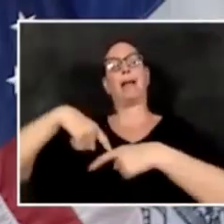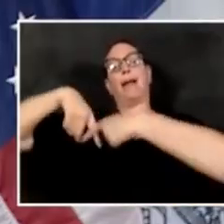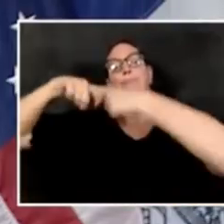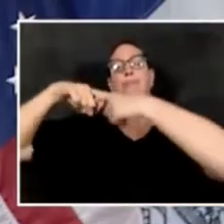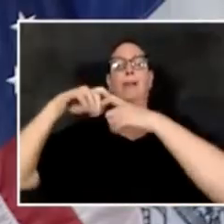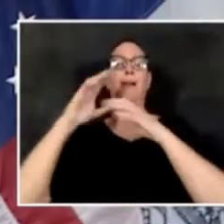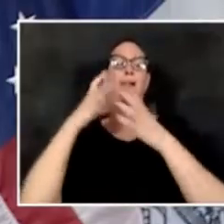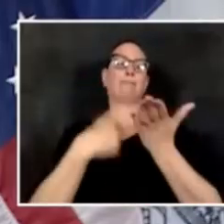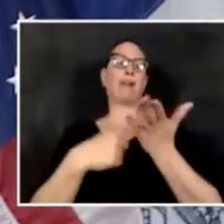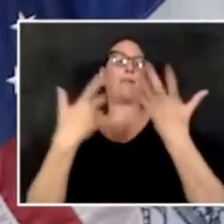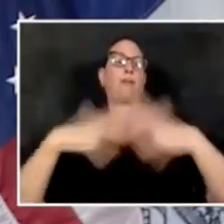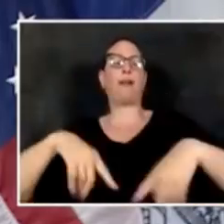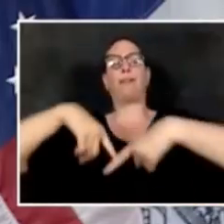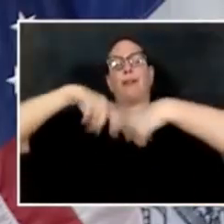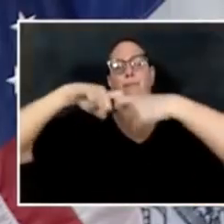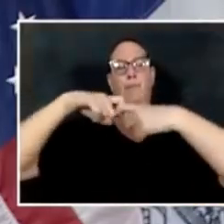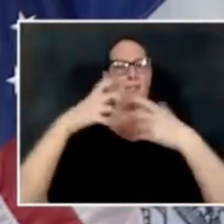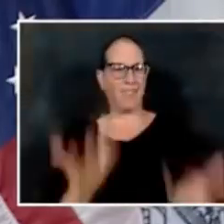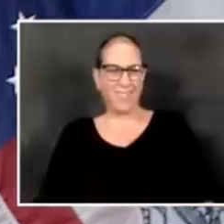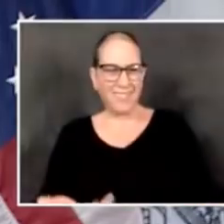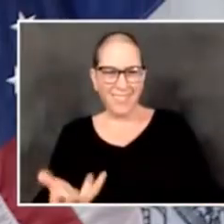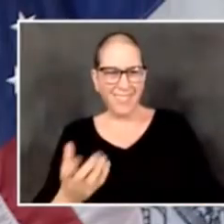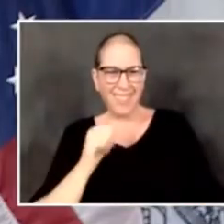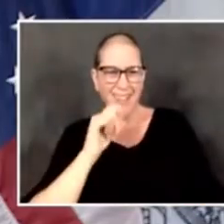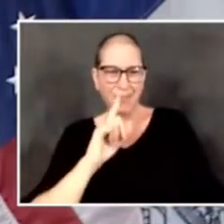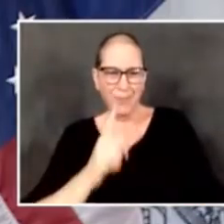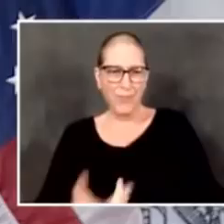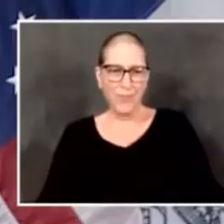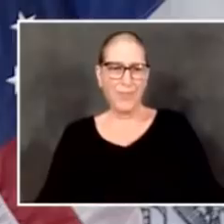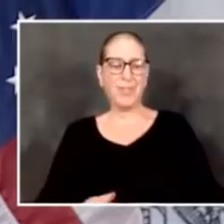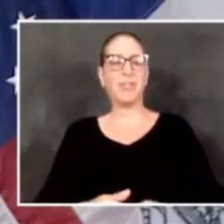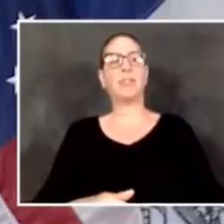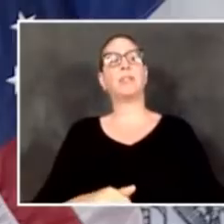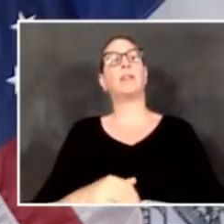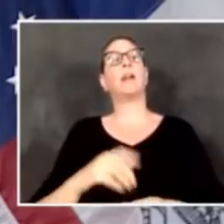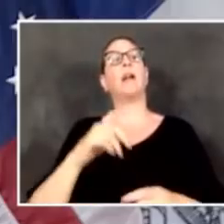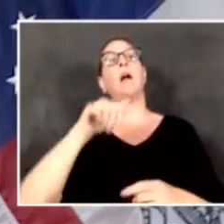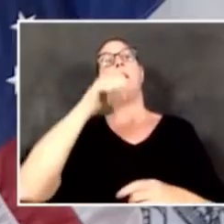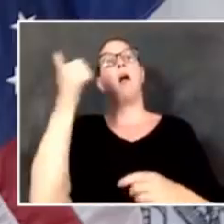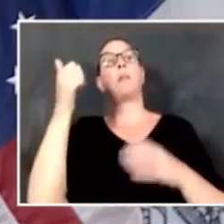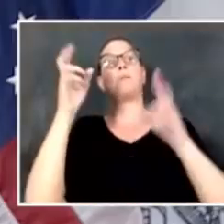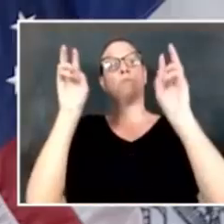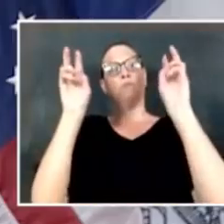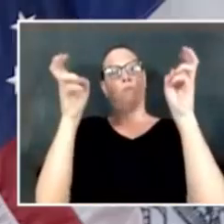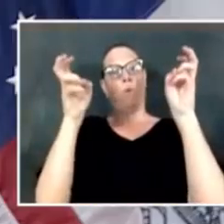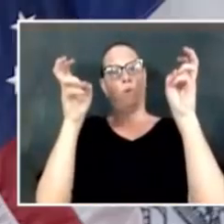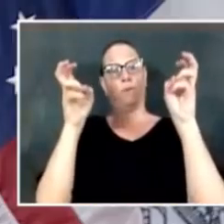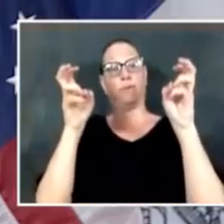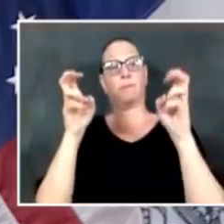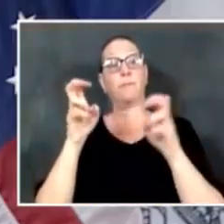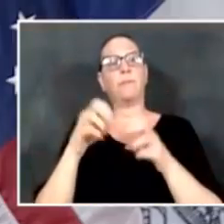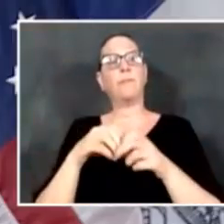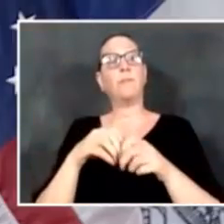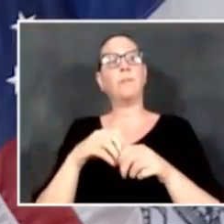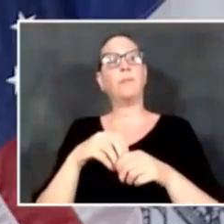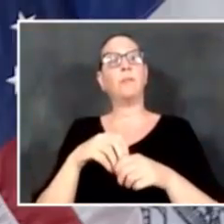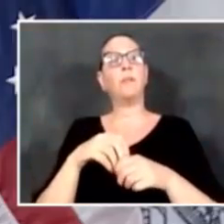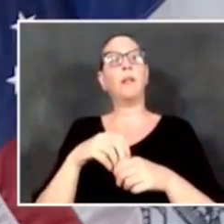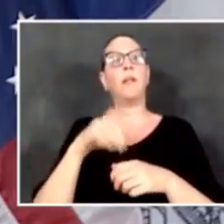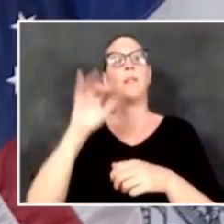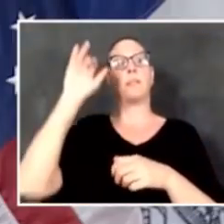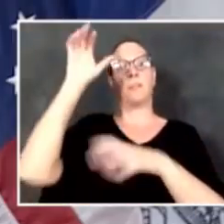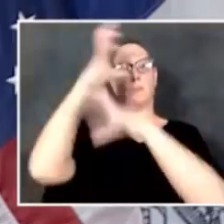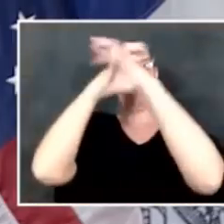Kevin Hassett, the White House economic advisor, who said the president, this is a quote again, the president is absolutely